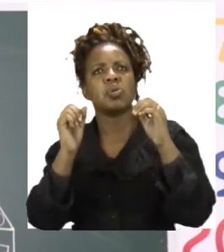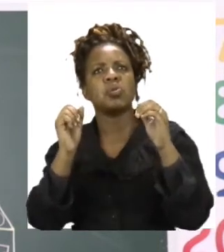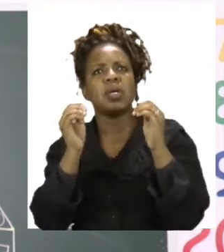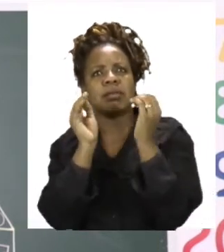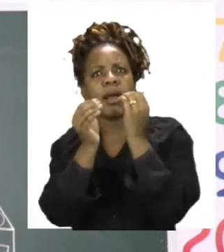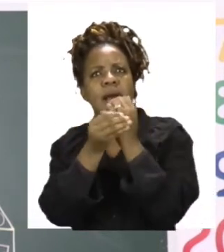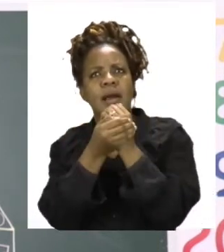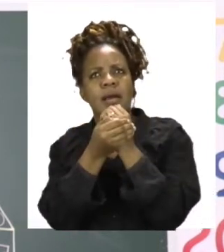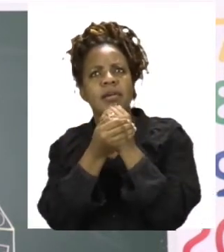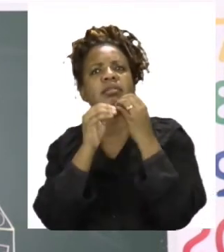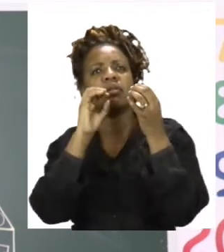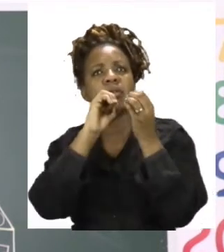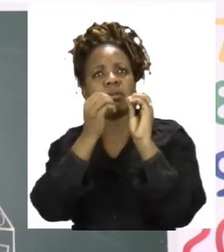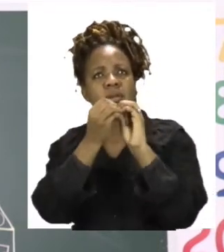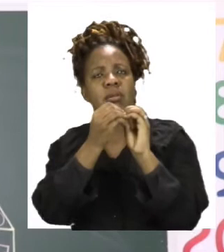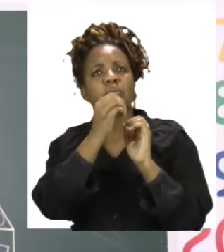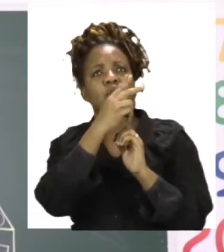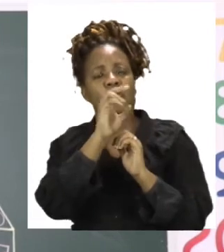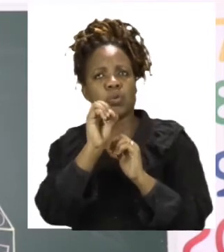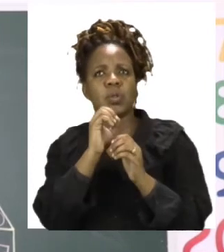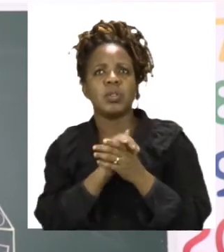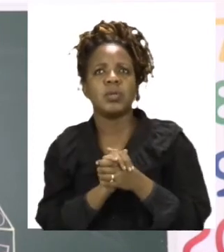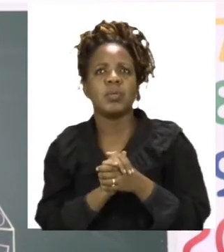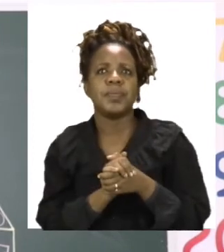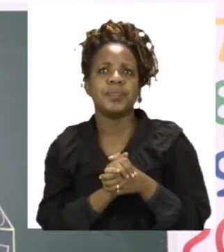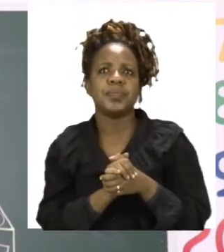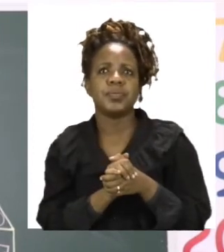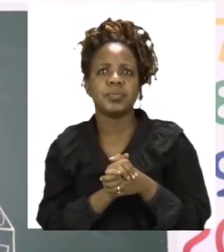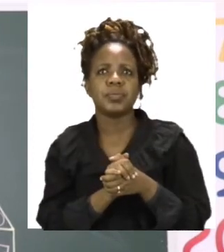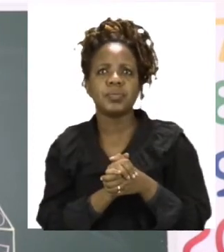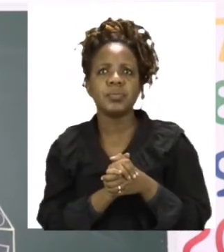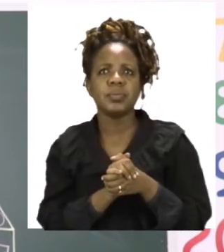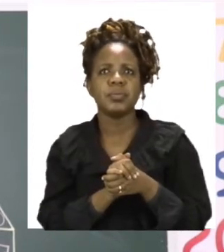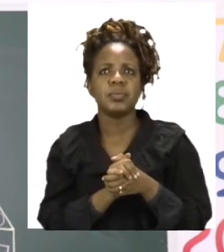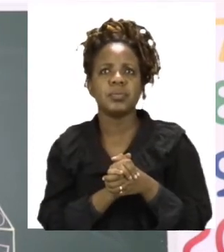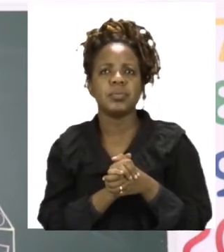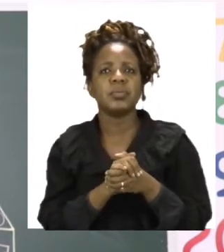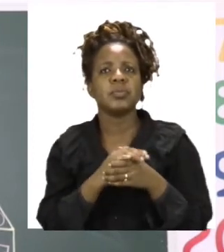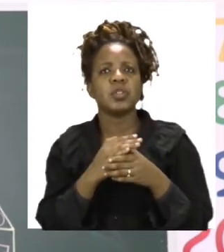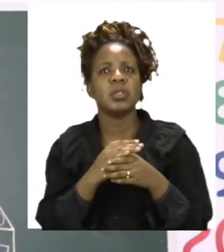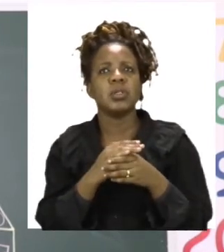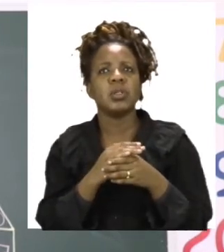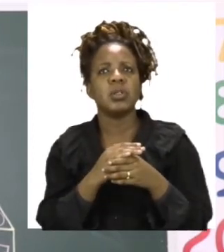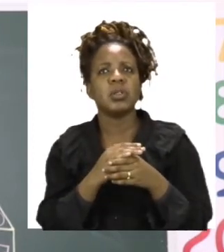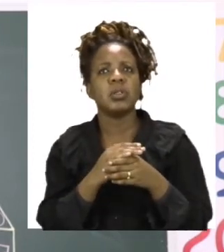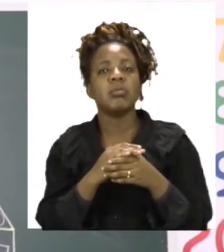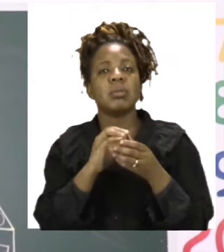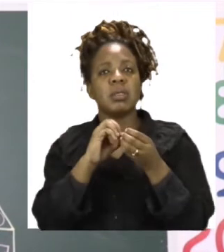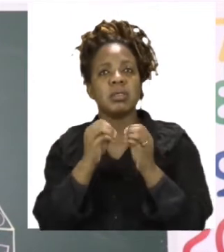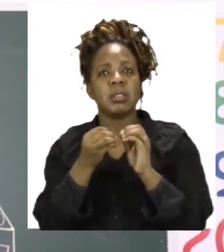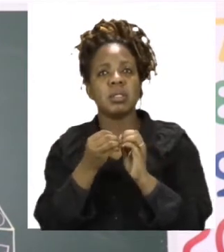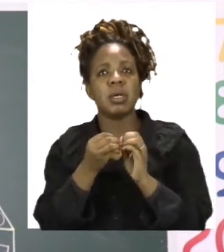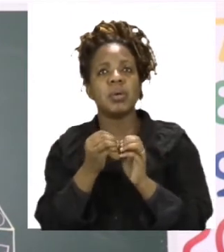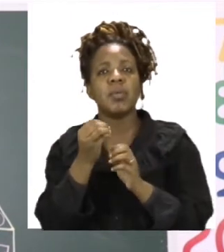is a 7. So any numbers from 5, 6, 7, 8,